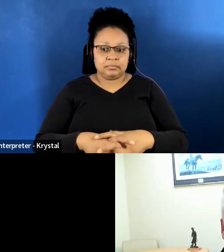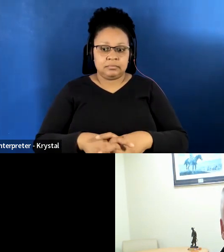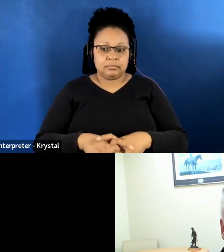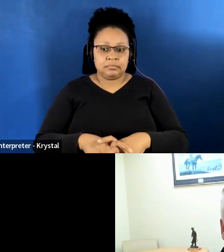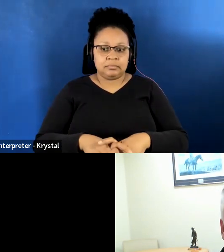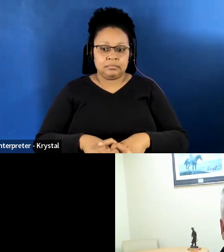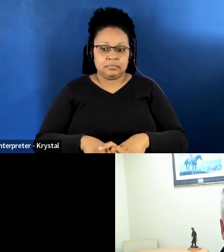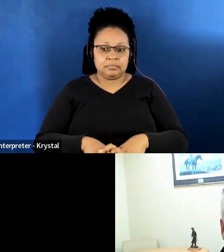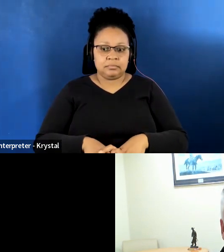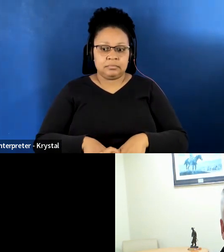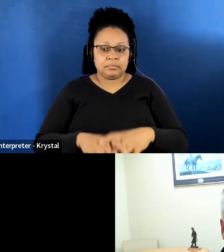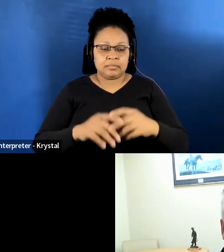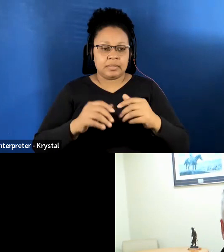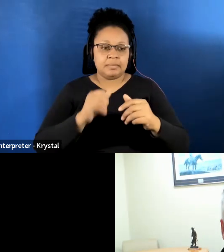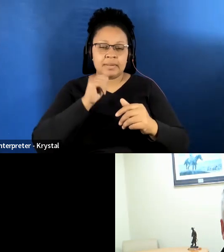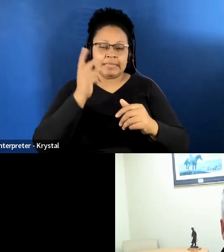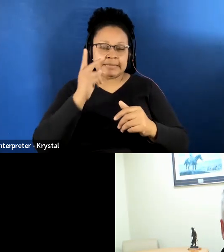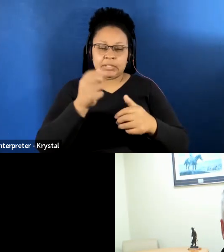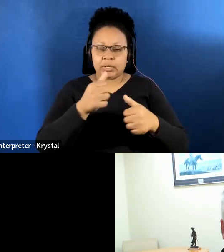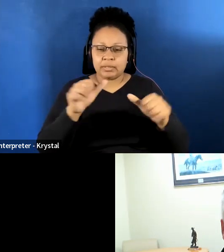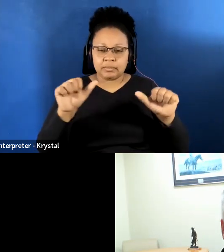Seeing or hearing any?